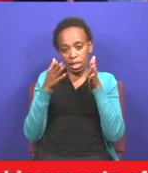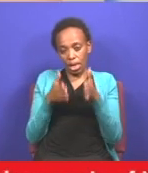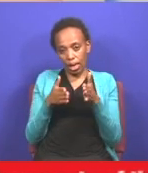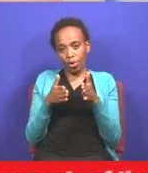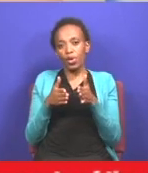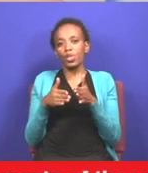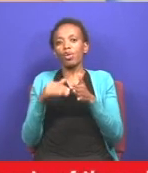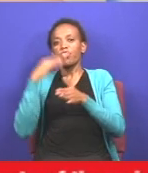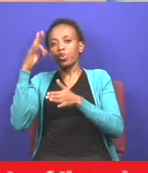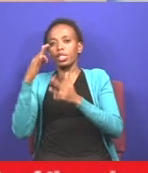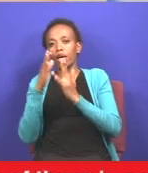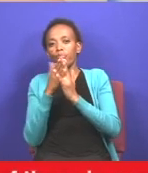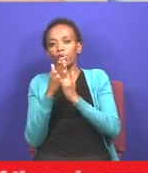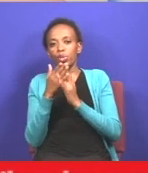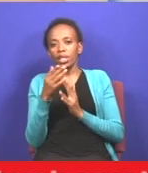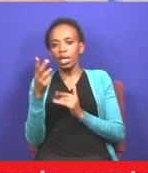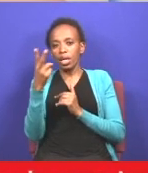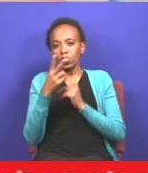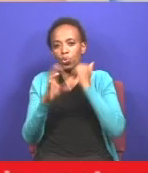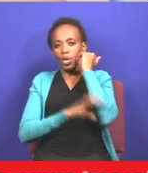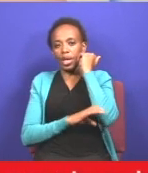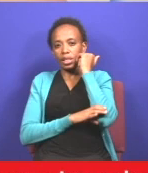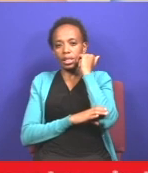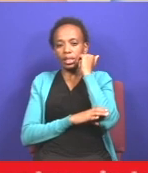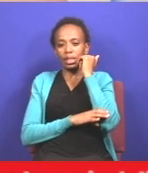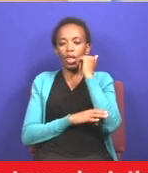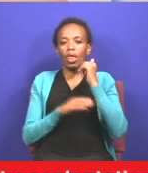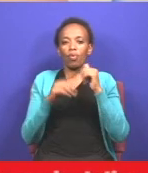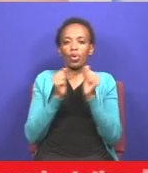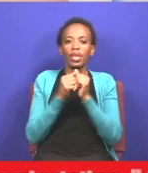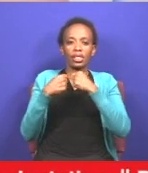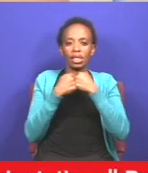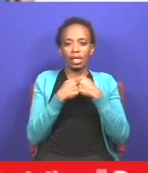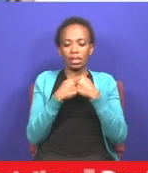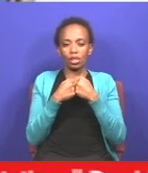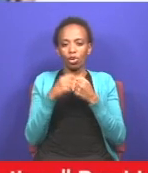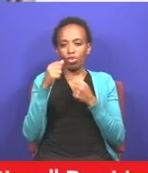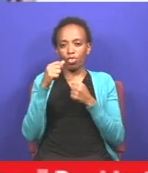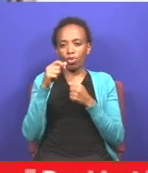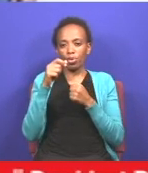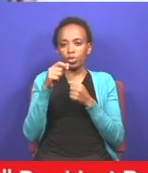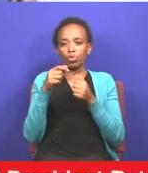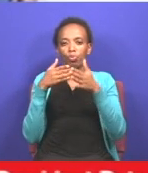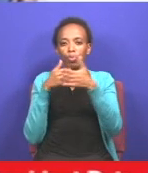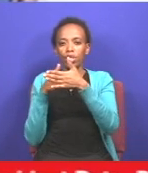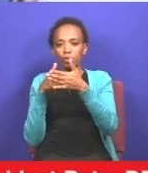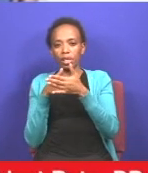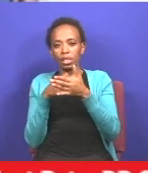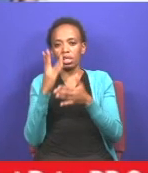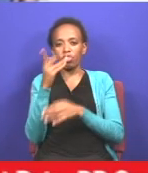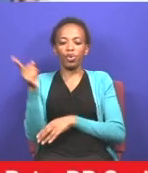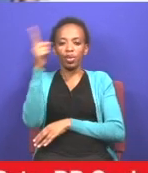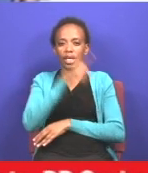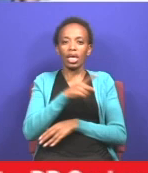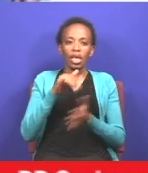potential between Kenya and Botswana in trade, despite the challenges of low volumes due to barriers. The four-day event,